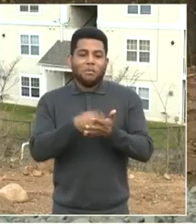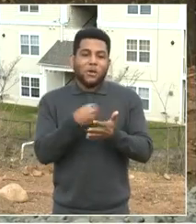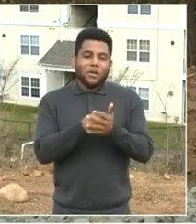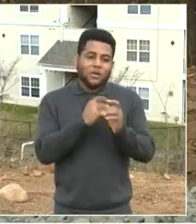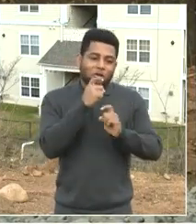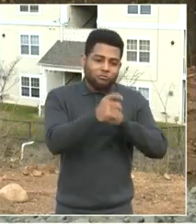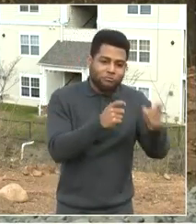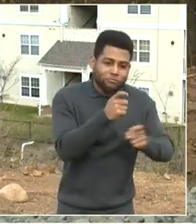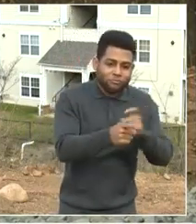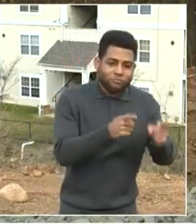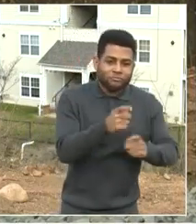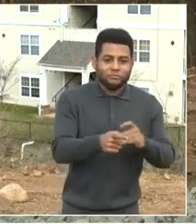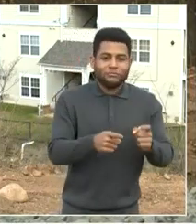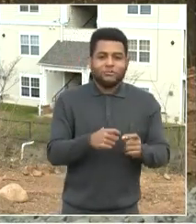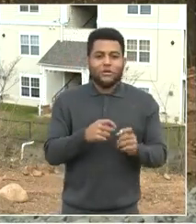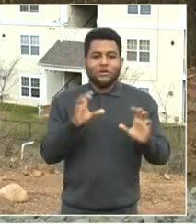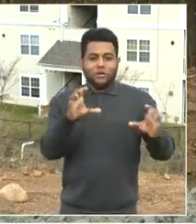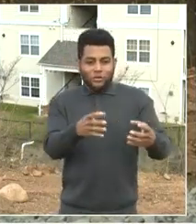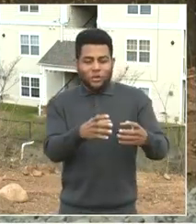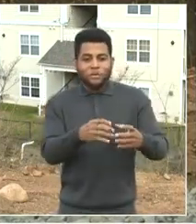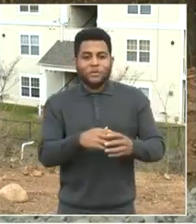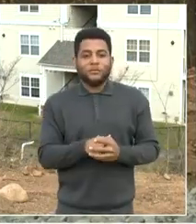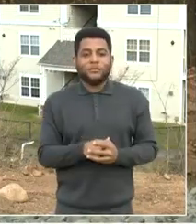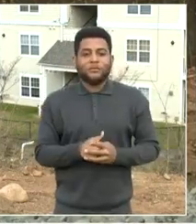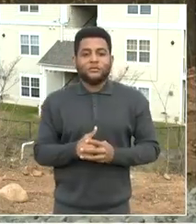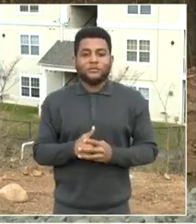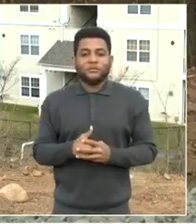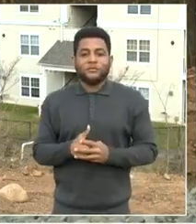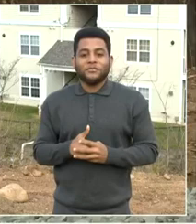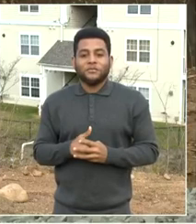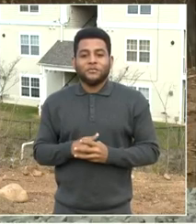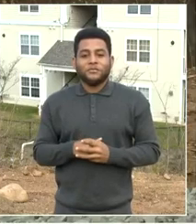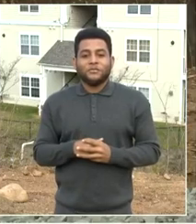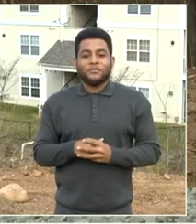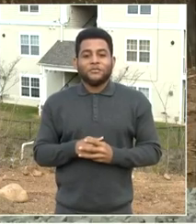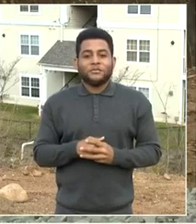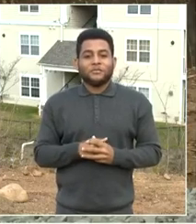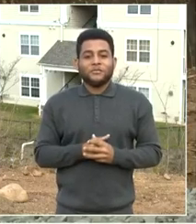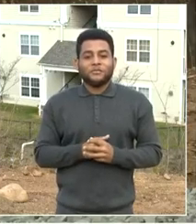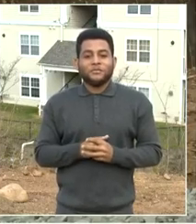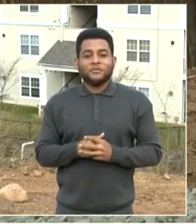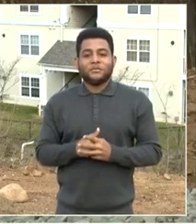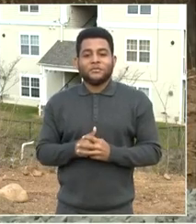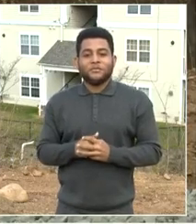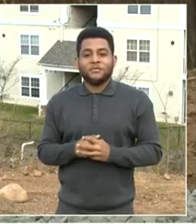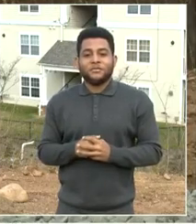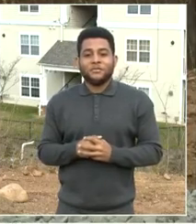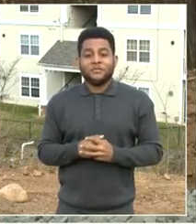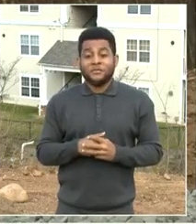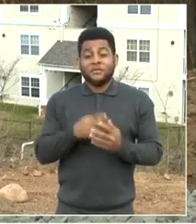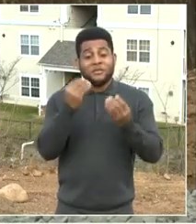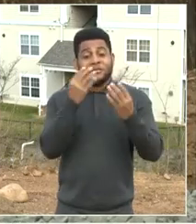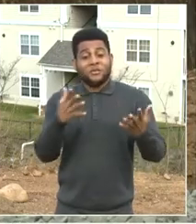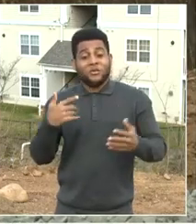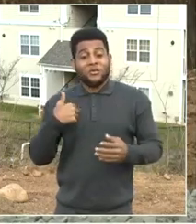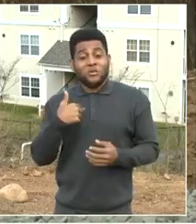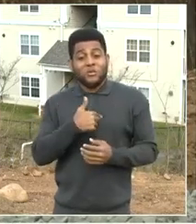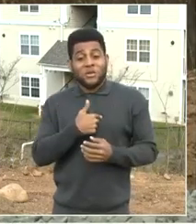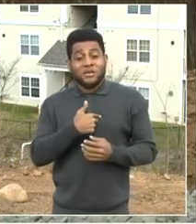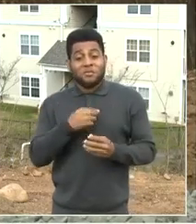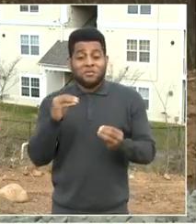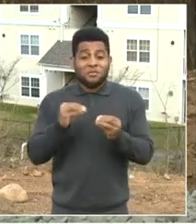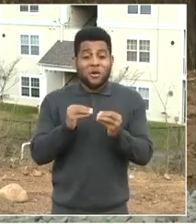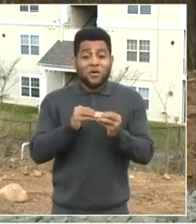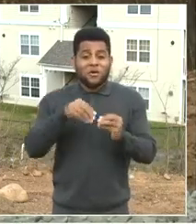we cover. Your Honor, I would say that in that footprint that we have, no other jurisdiction that we're familiar with has the resources